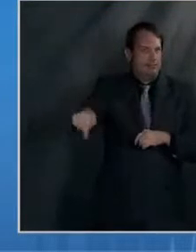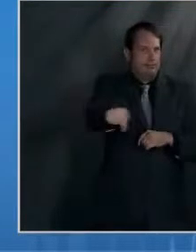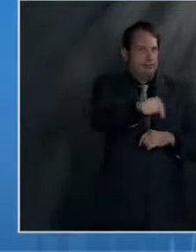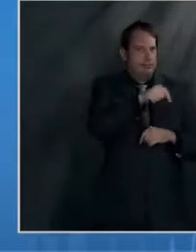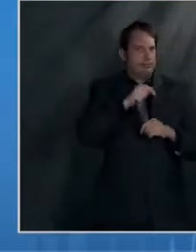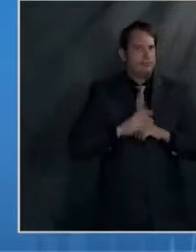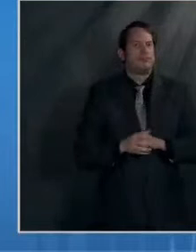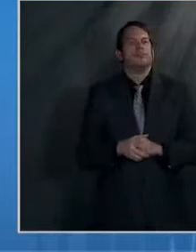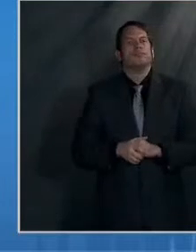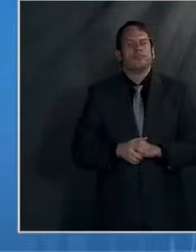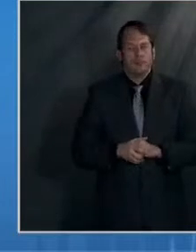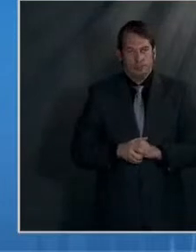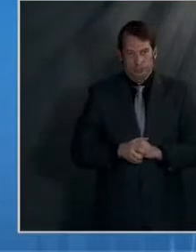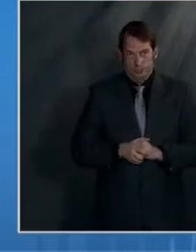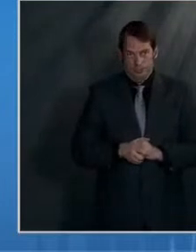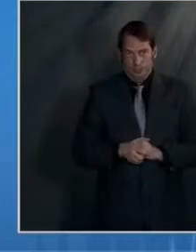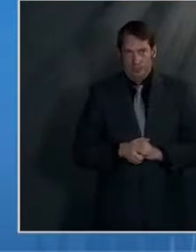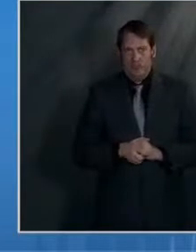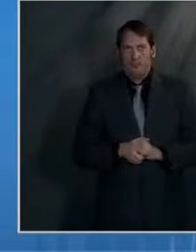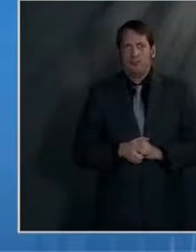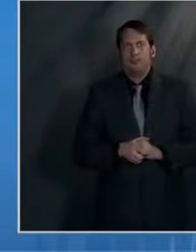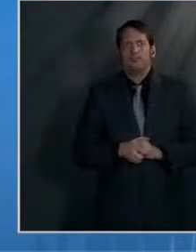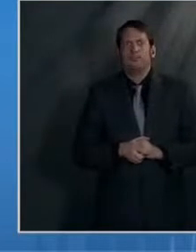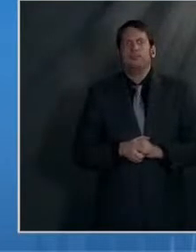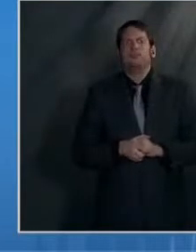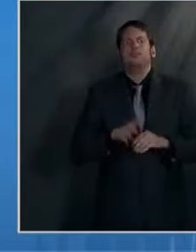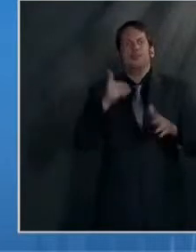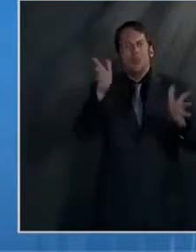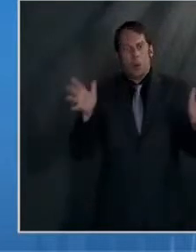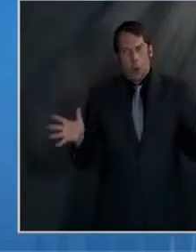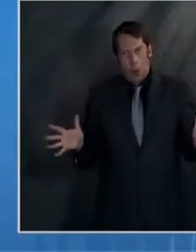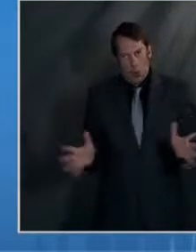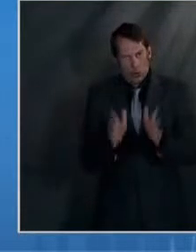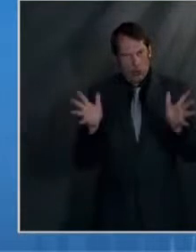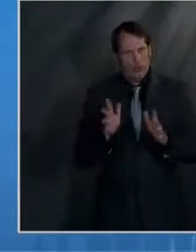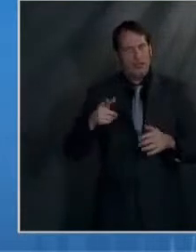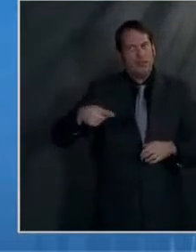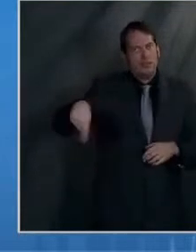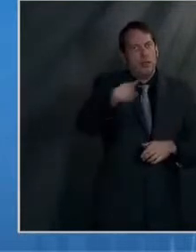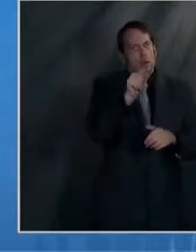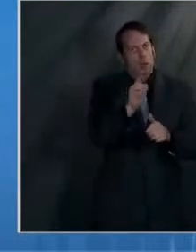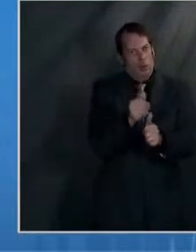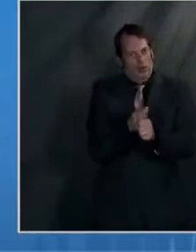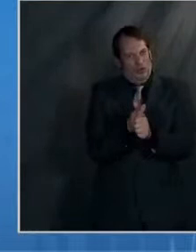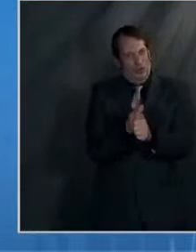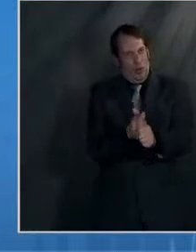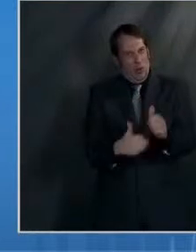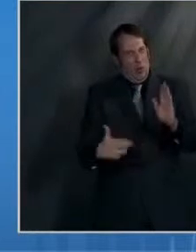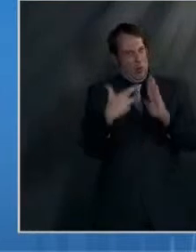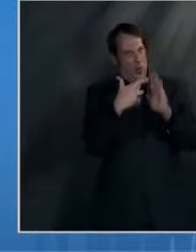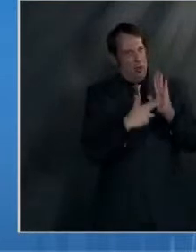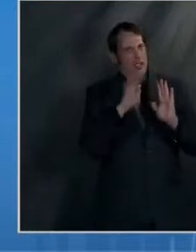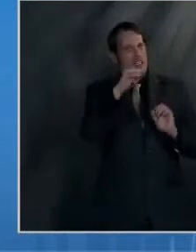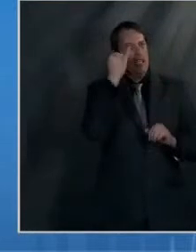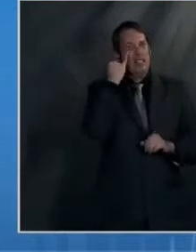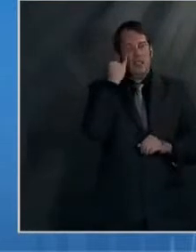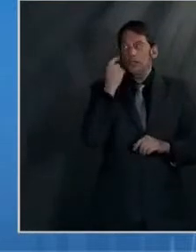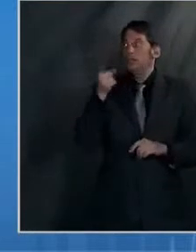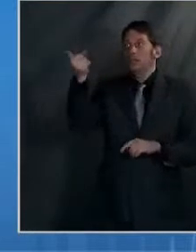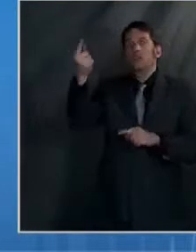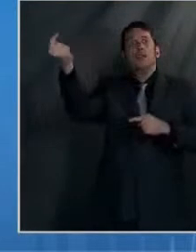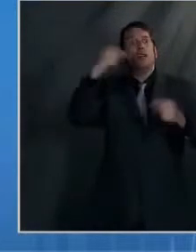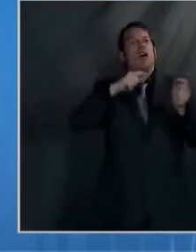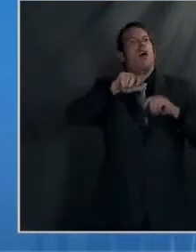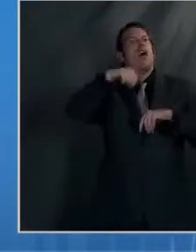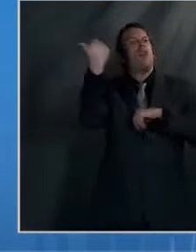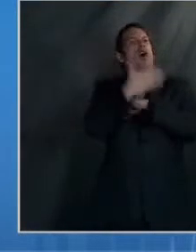work towards facilitating compliance to ensure that those people who are landing here from international settings can comply with the